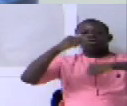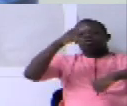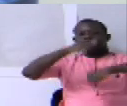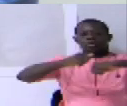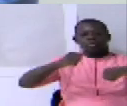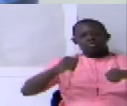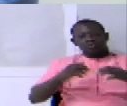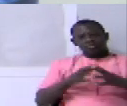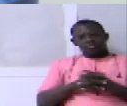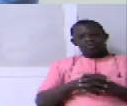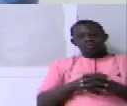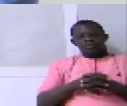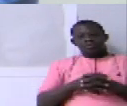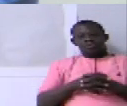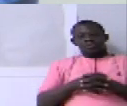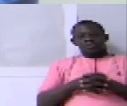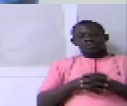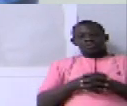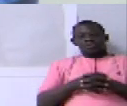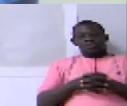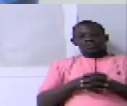kunyolo. Tajire wala muiti.